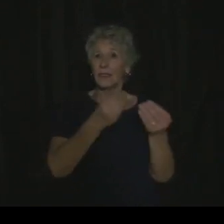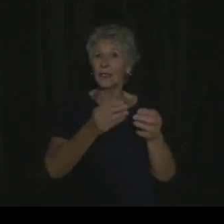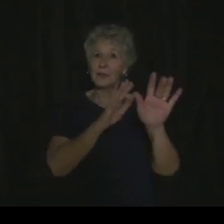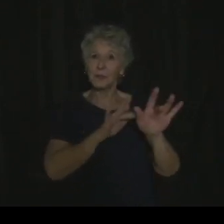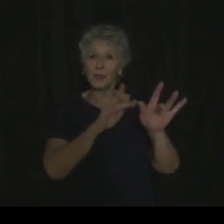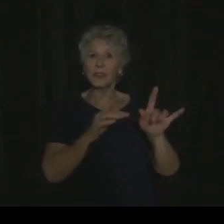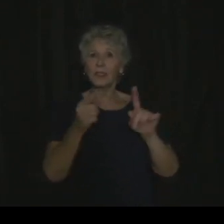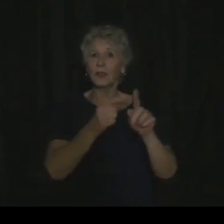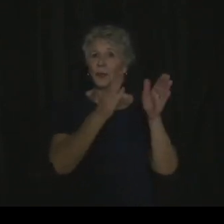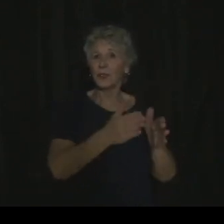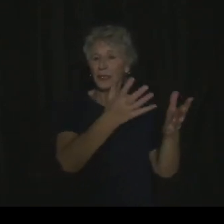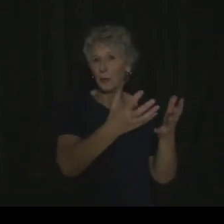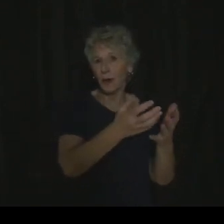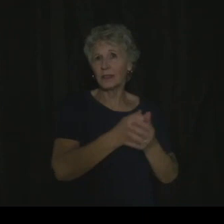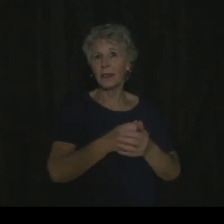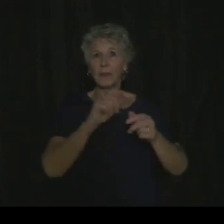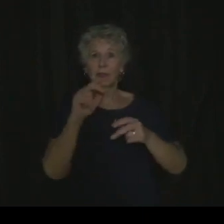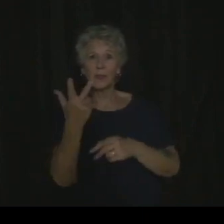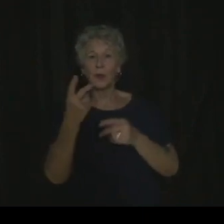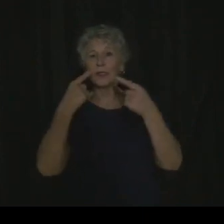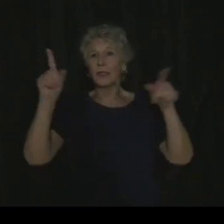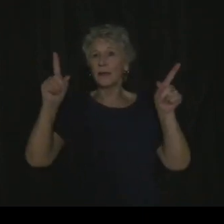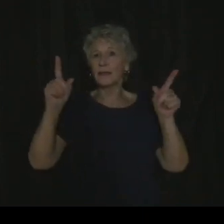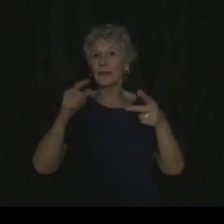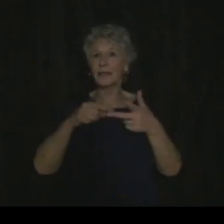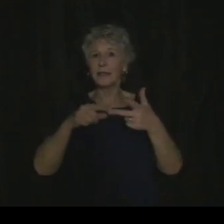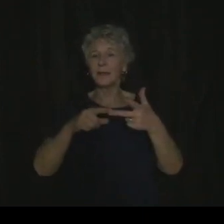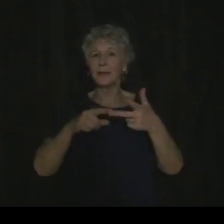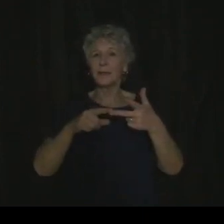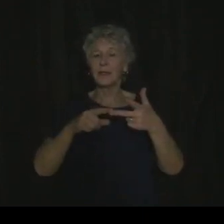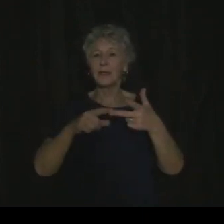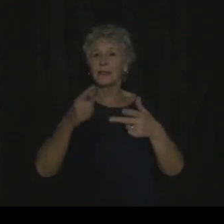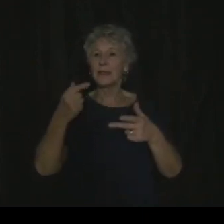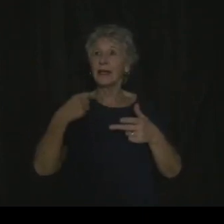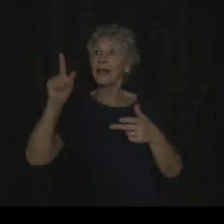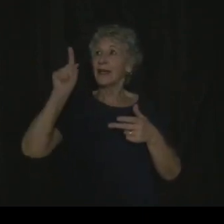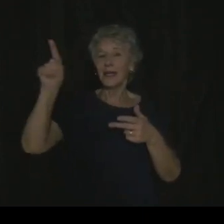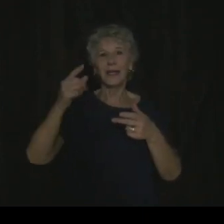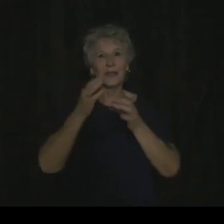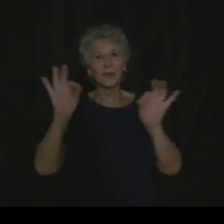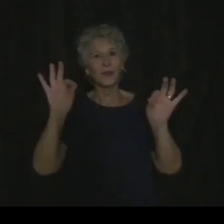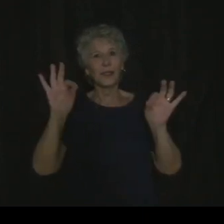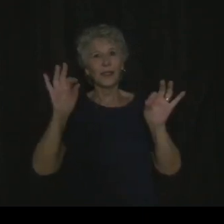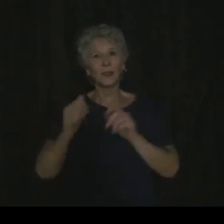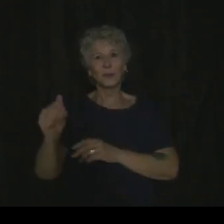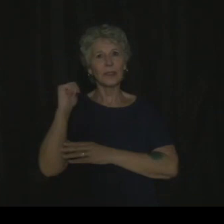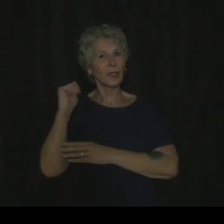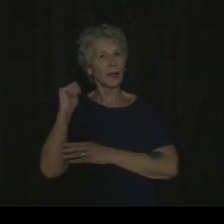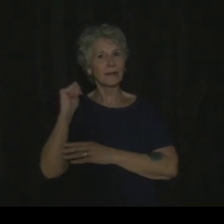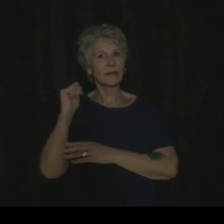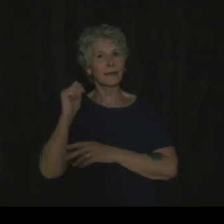third declaration in verse 17 declares his freedom, that he is free to reject